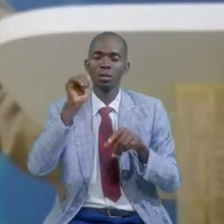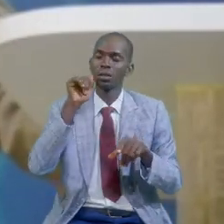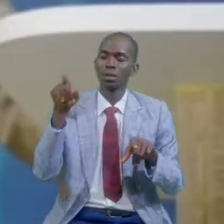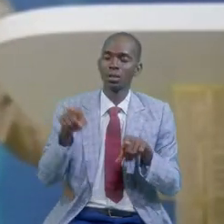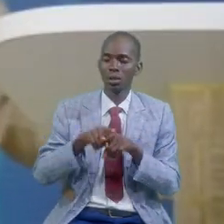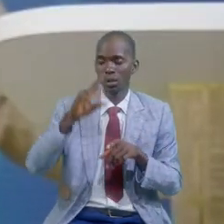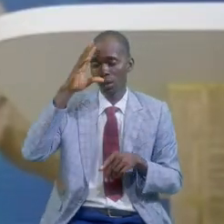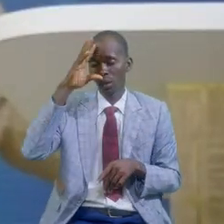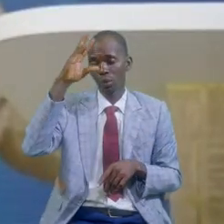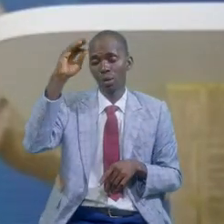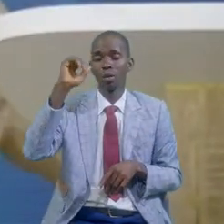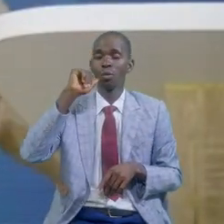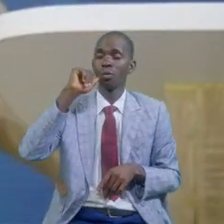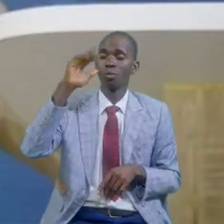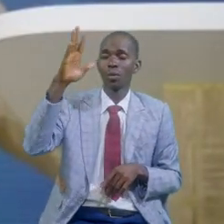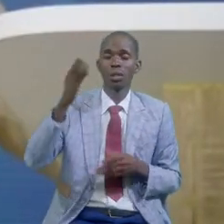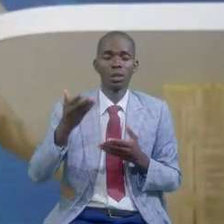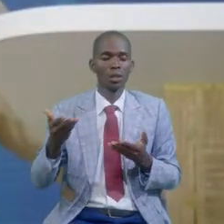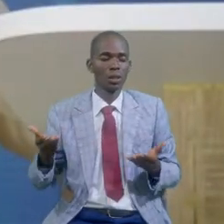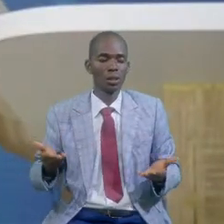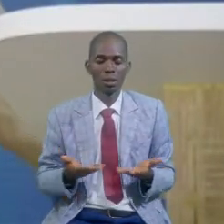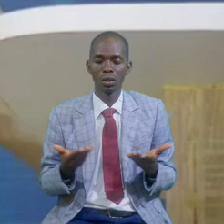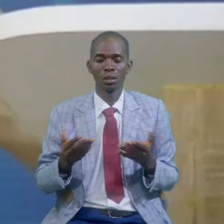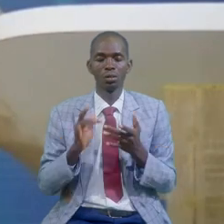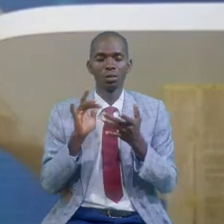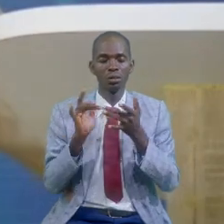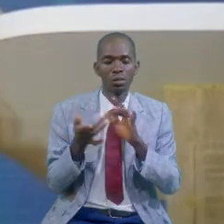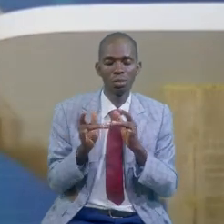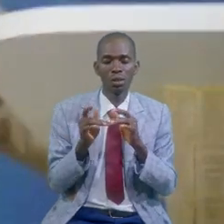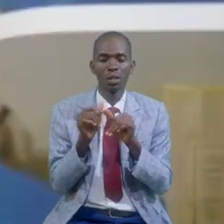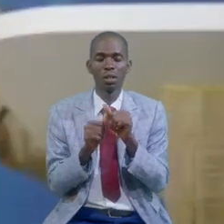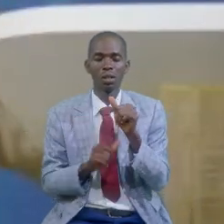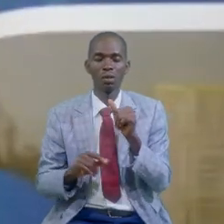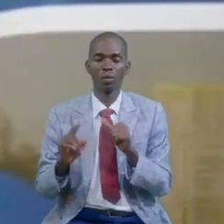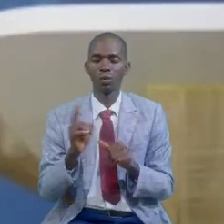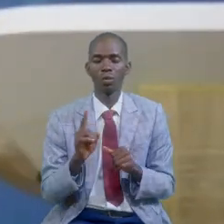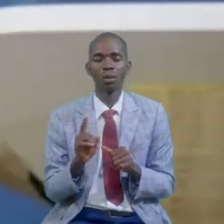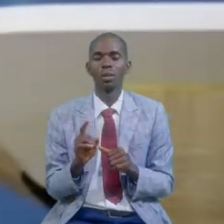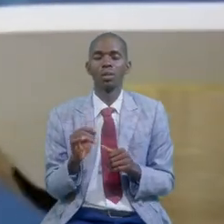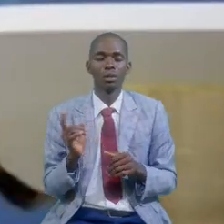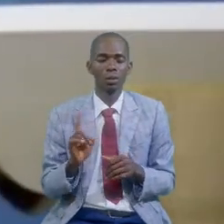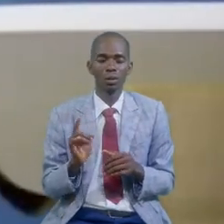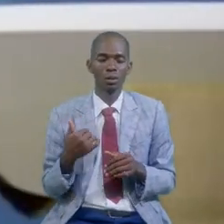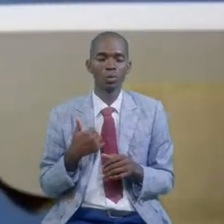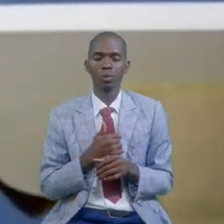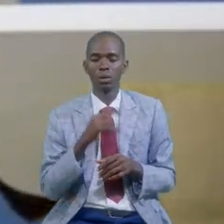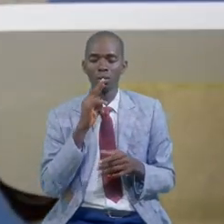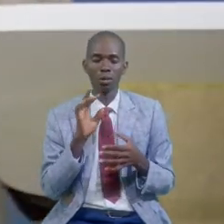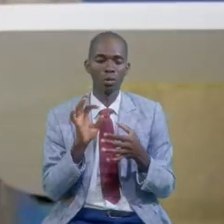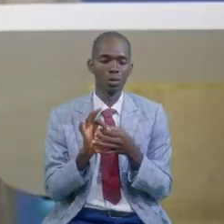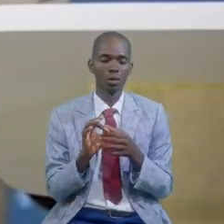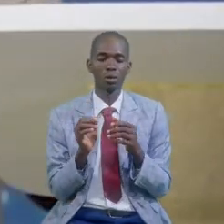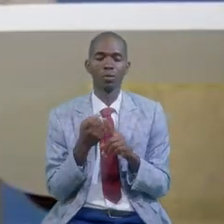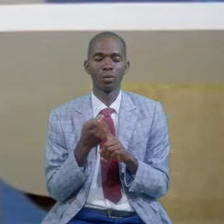man, woman, here, online, everywhere, where we're connected, a new